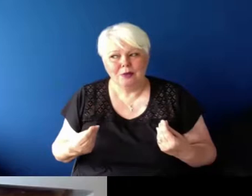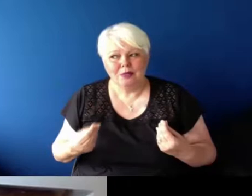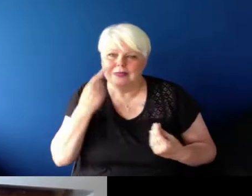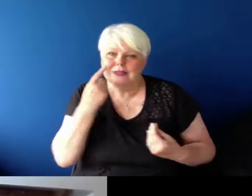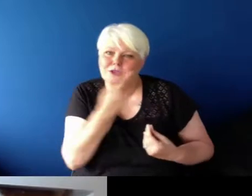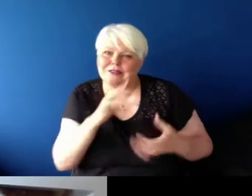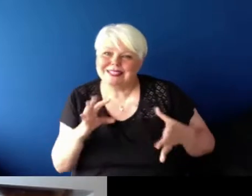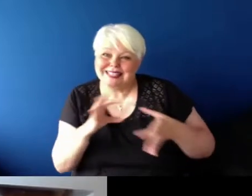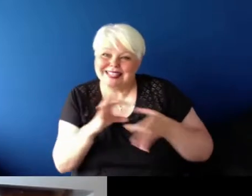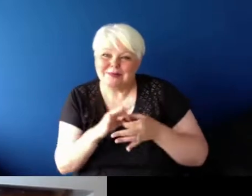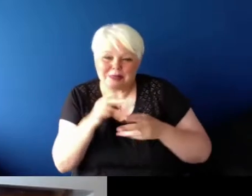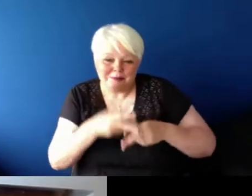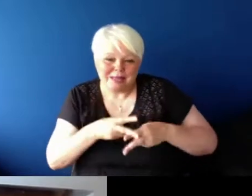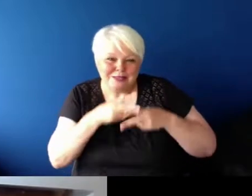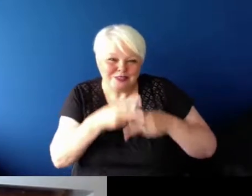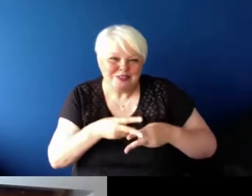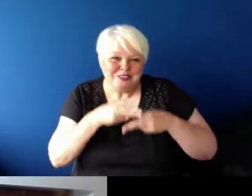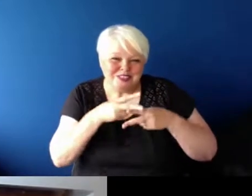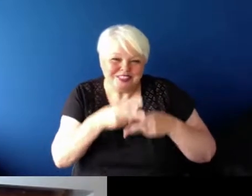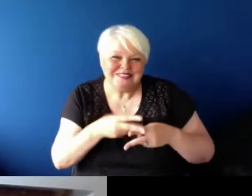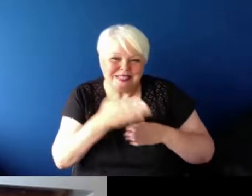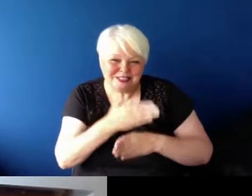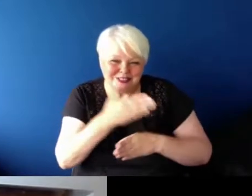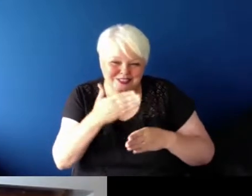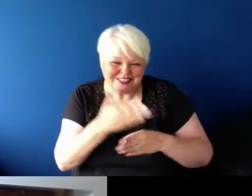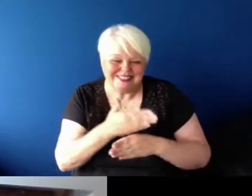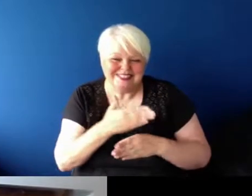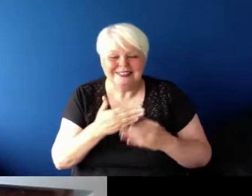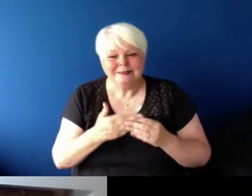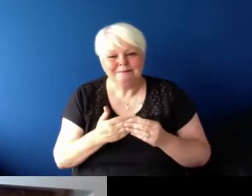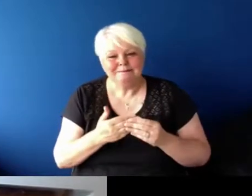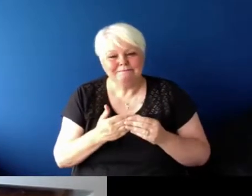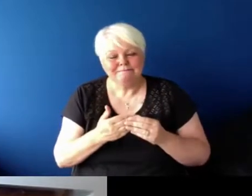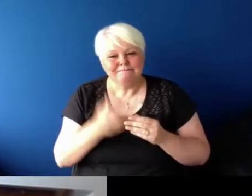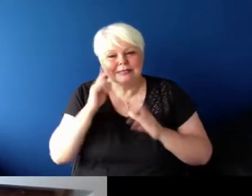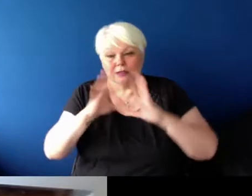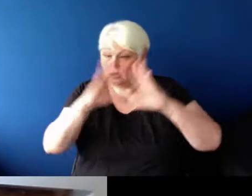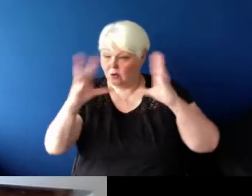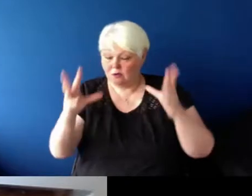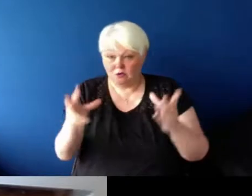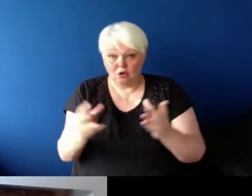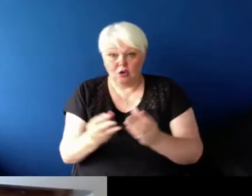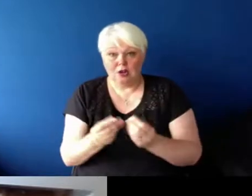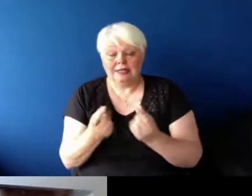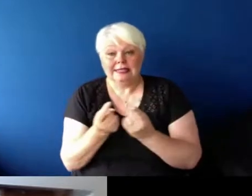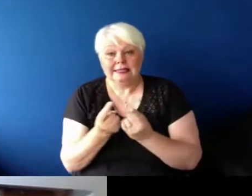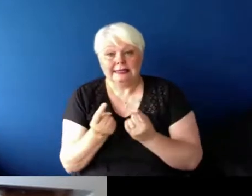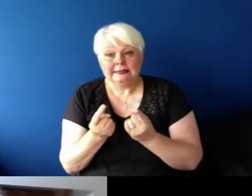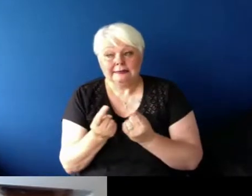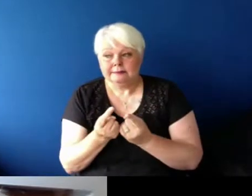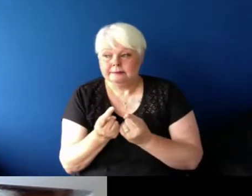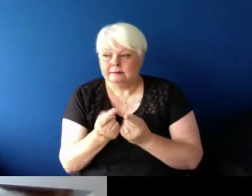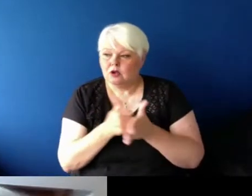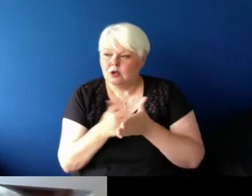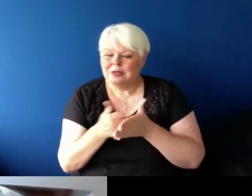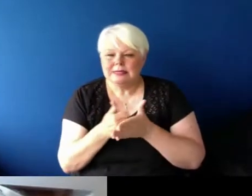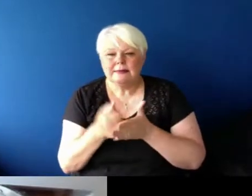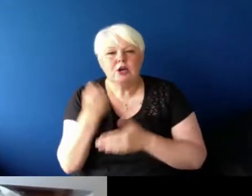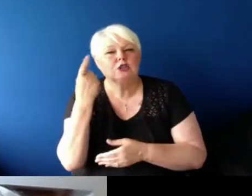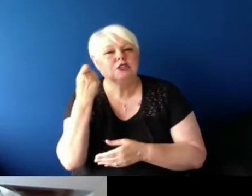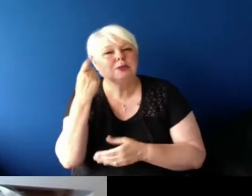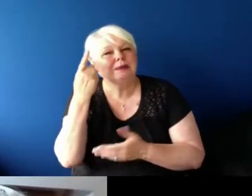the pastoral ministry. Yes. But I think the overarching thing, Kieran, is that I've always understood my